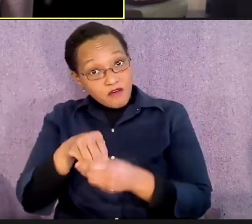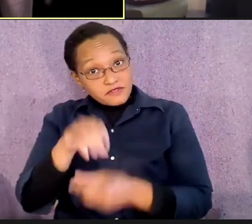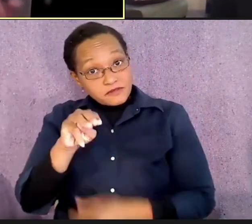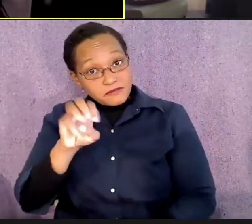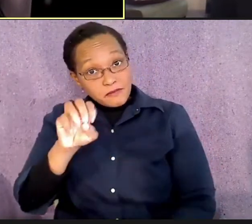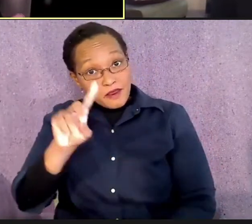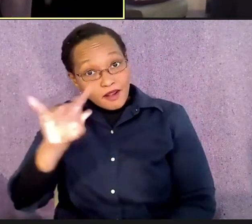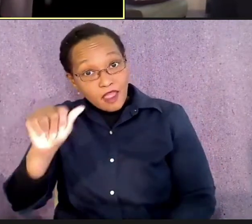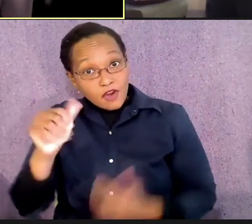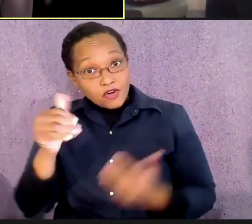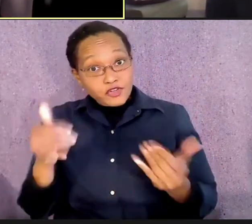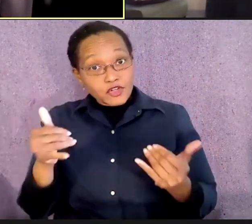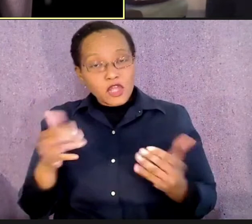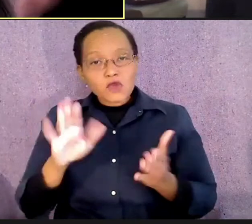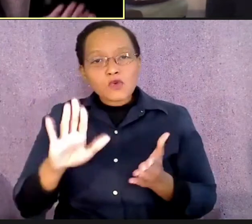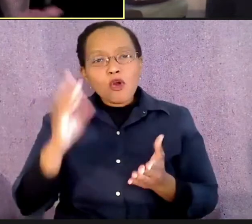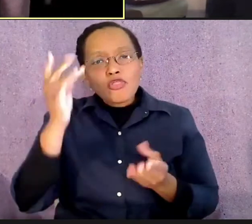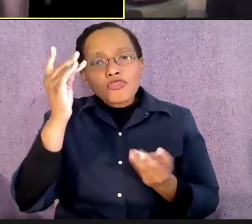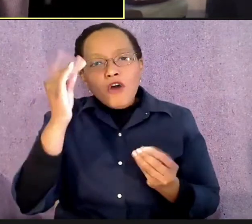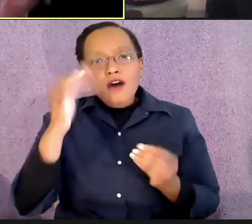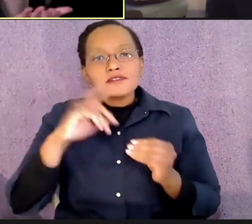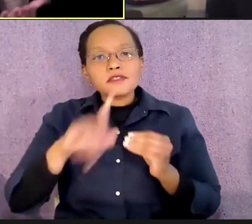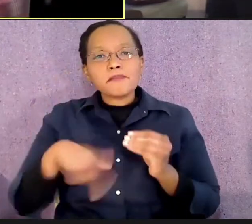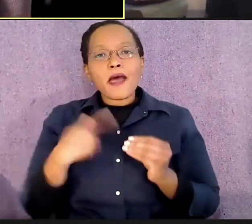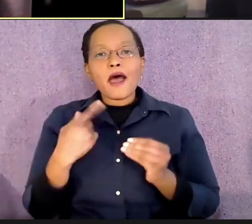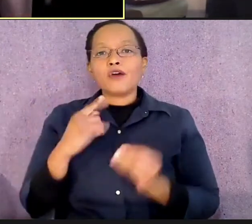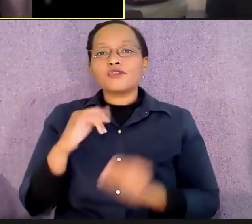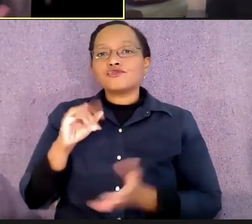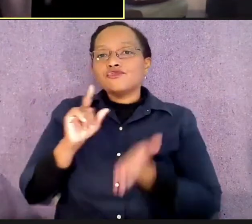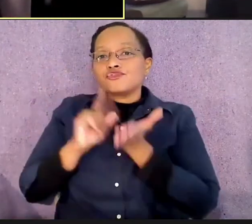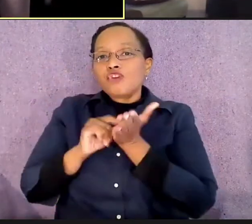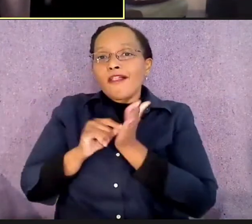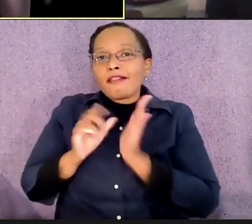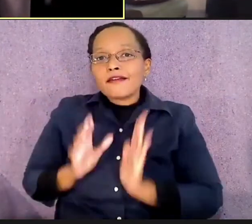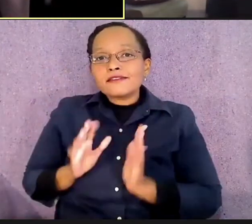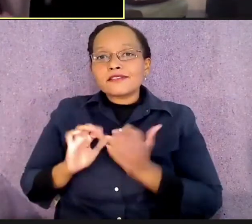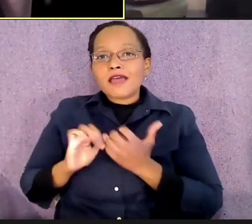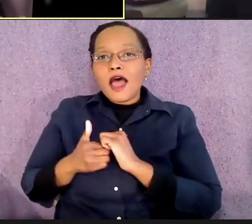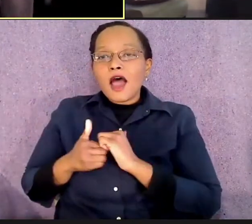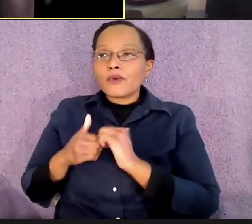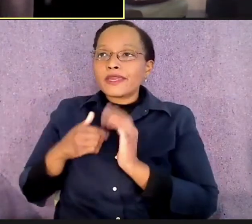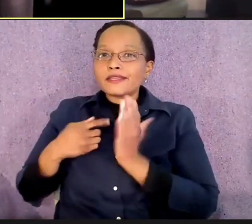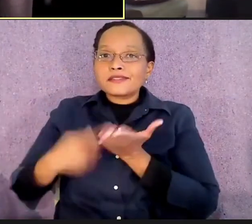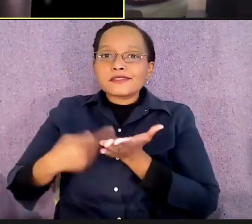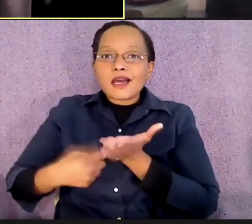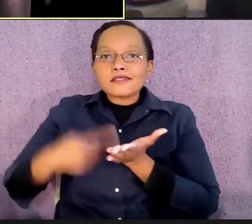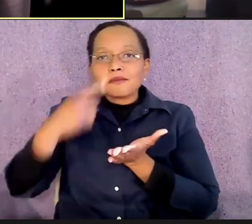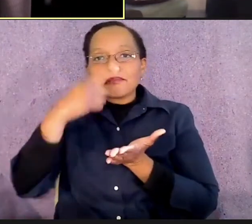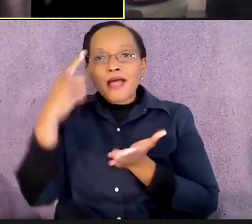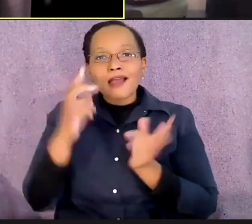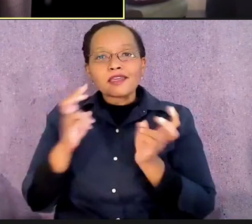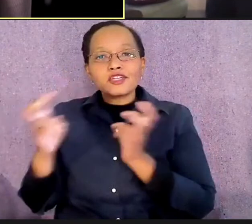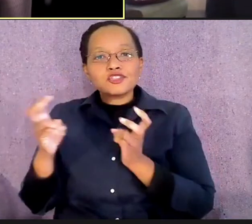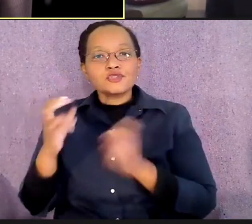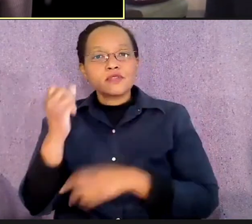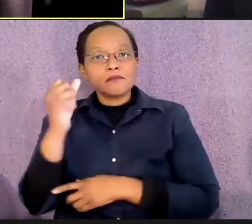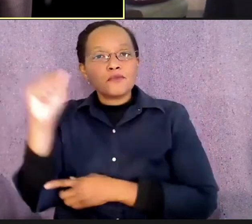currently, what are your thoughts on how journalists and the media covers Black issues and movements such as Black Lives Matter?